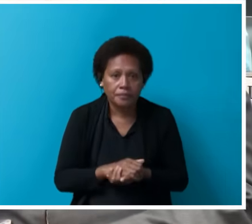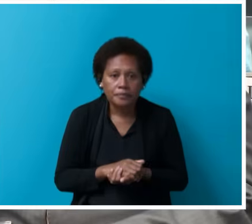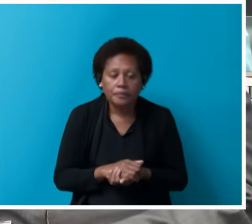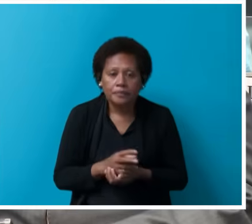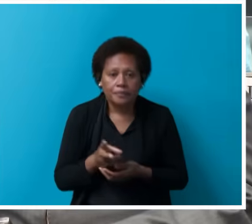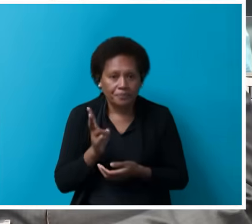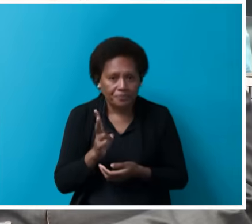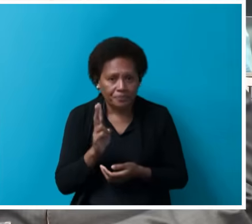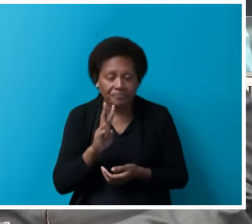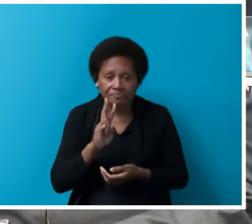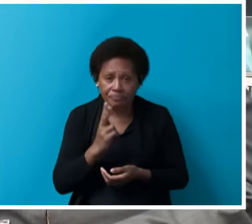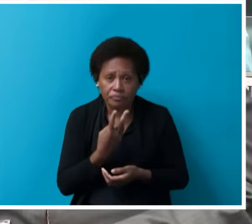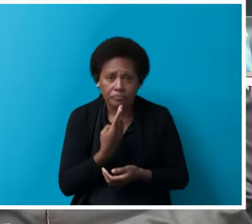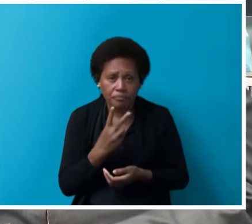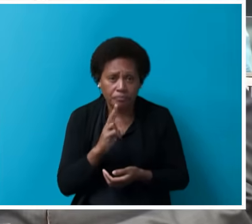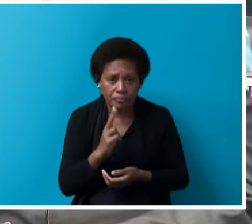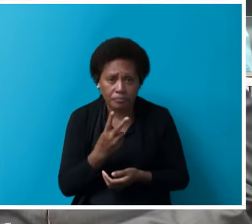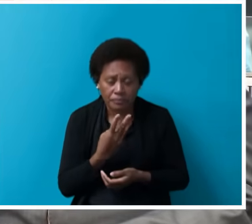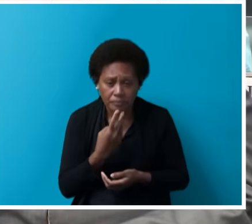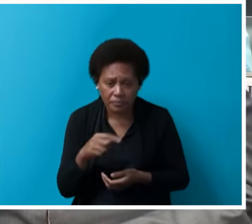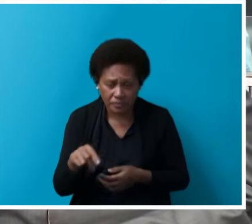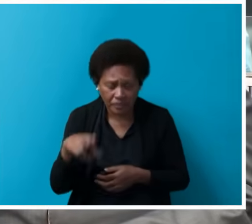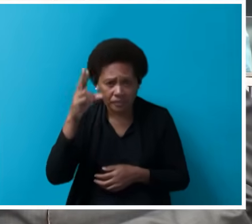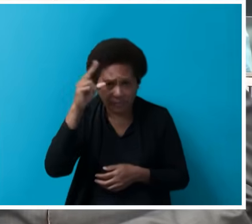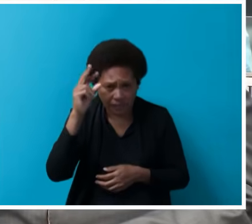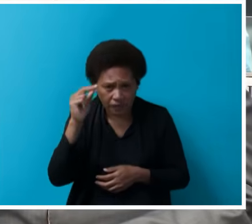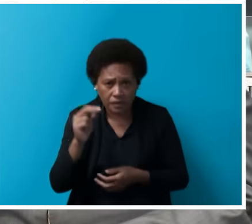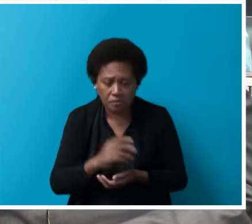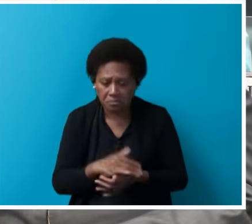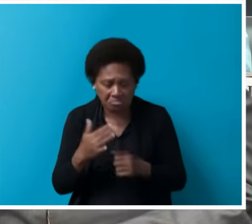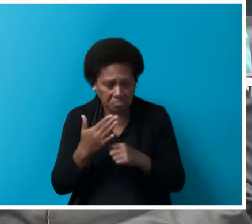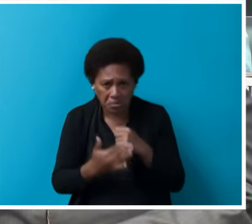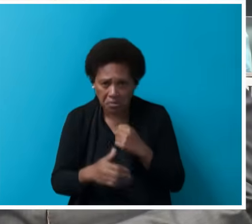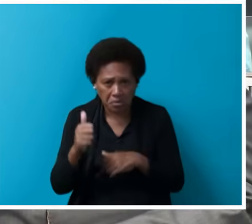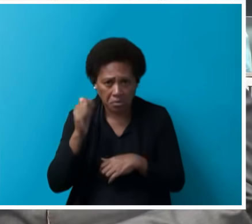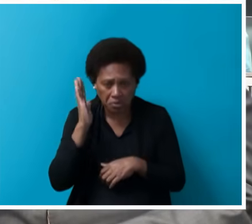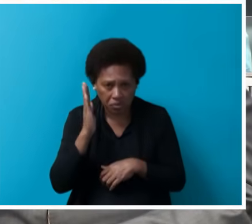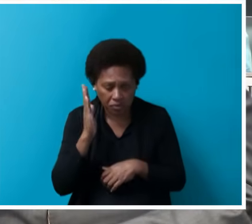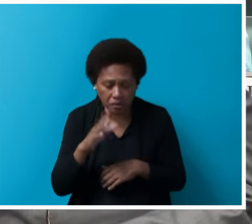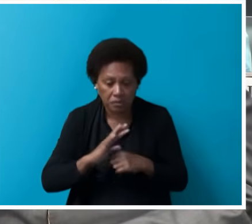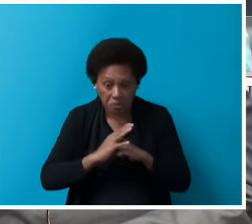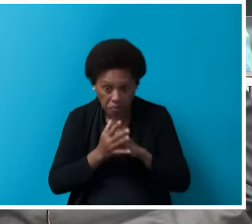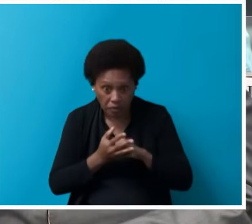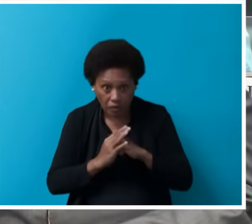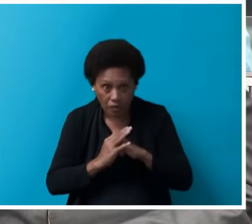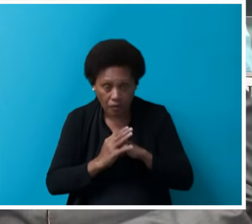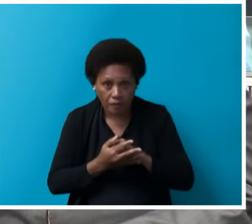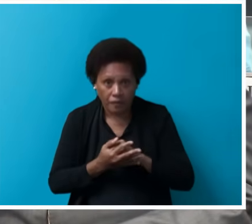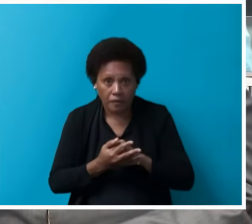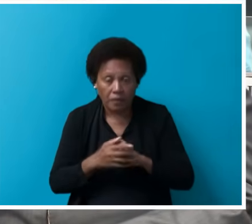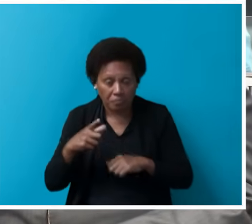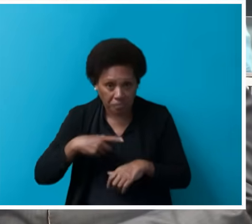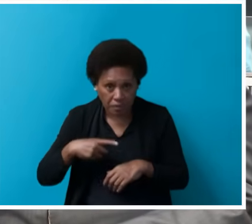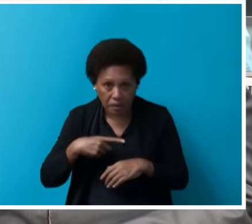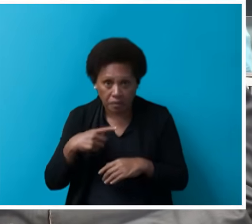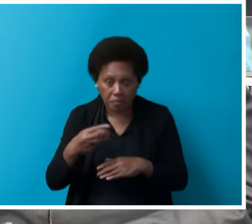Mr. Speaker. They say this is a Fiji-based policy. There was never a back-to-school support. There was a COVID measure. There was a COVID